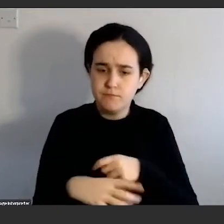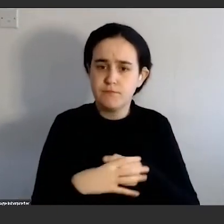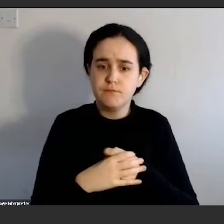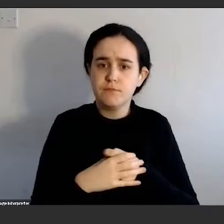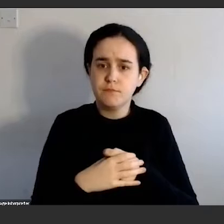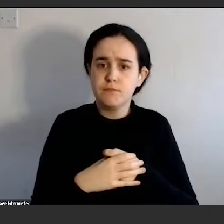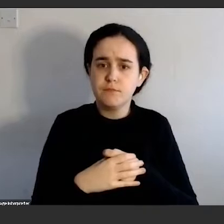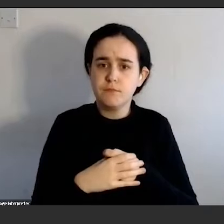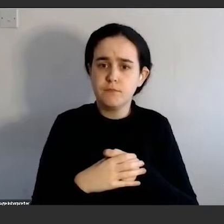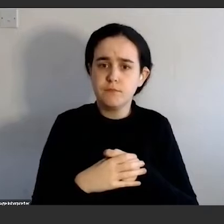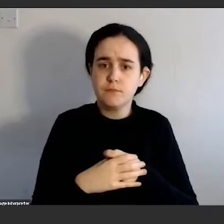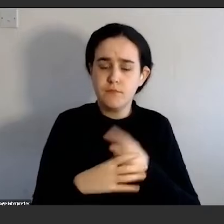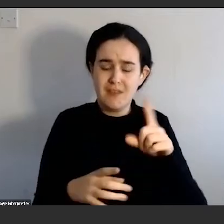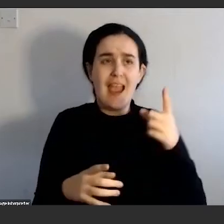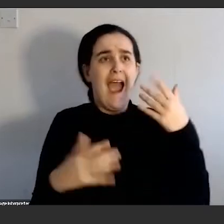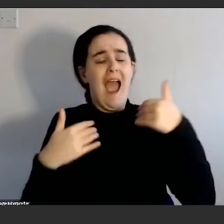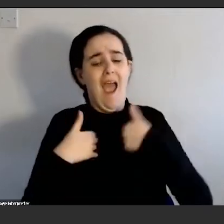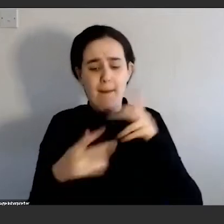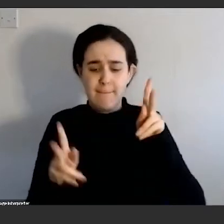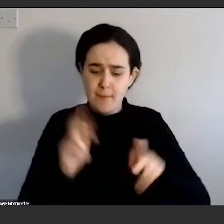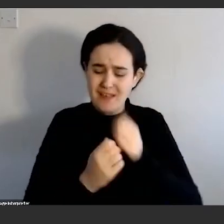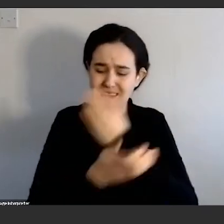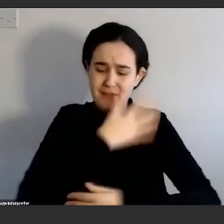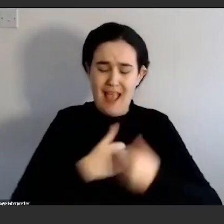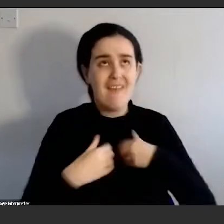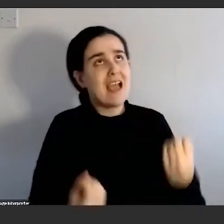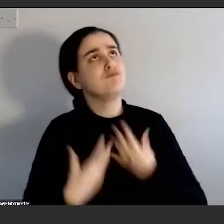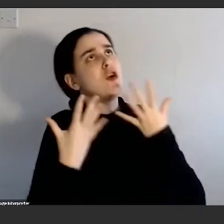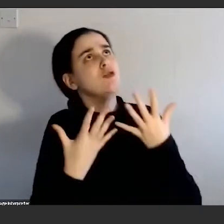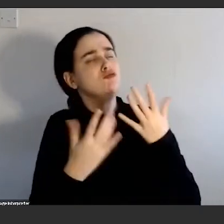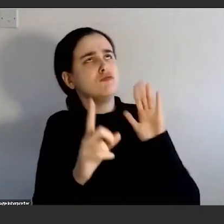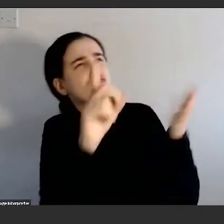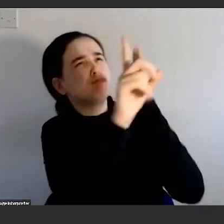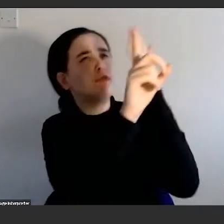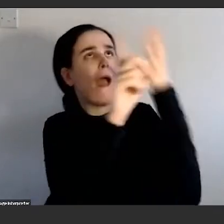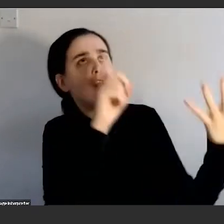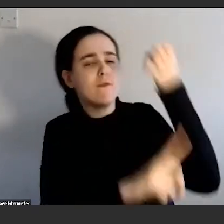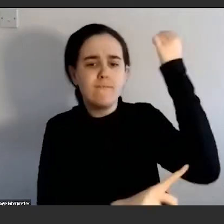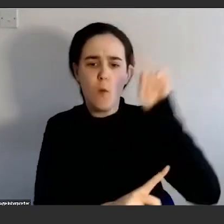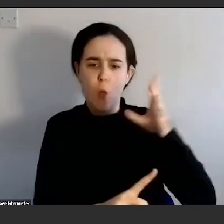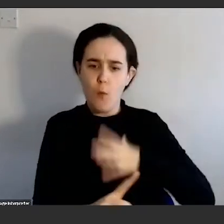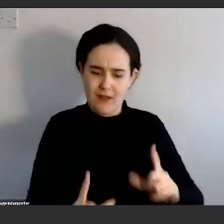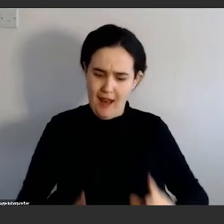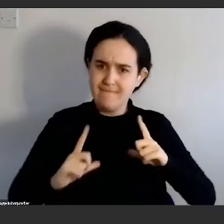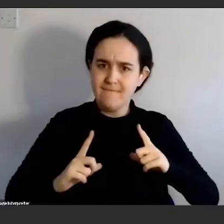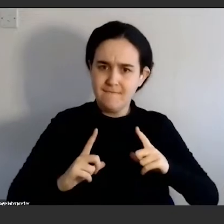of this declaration made towards the end